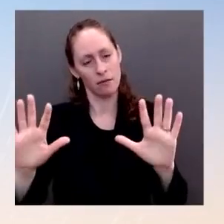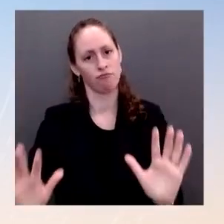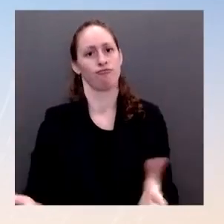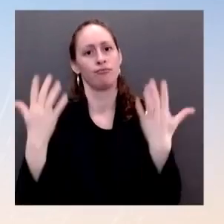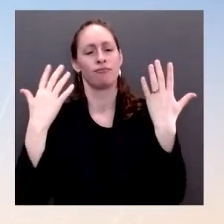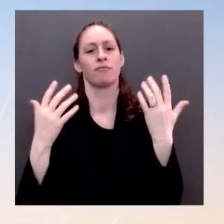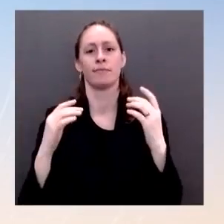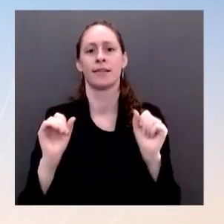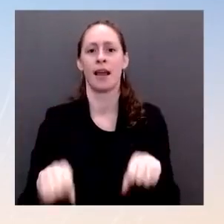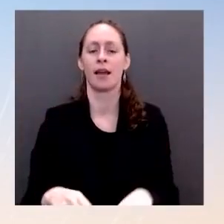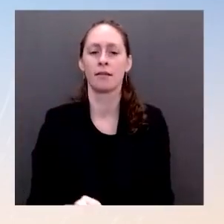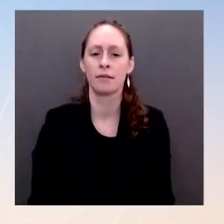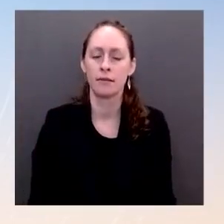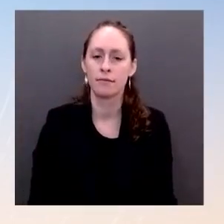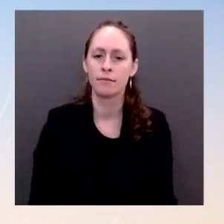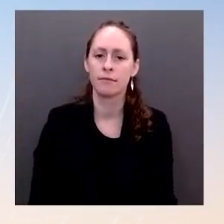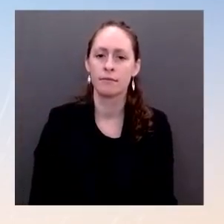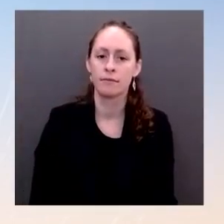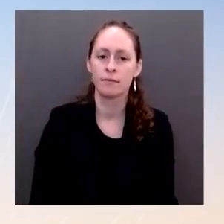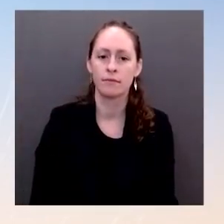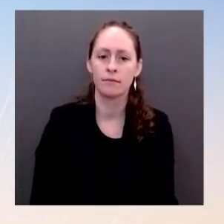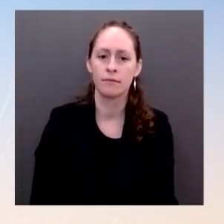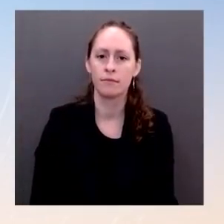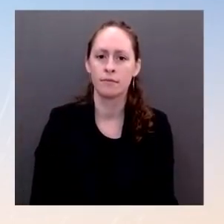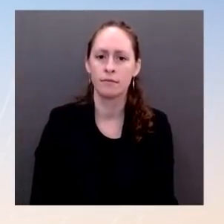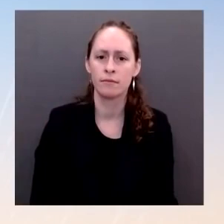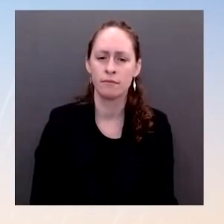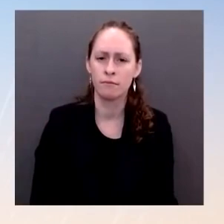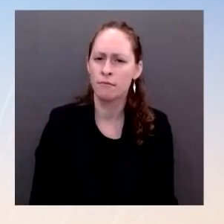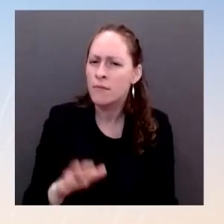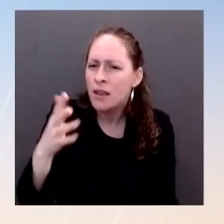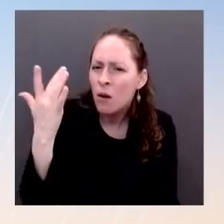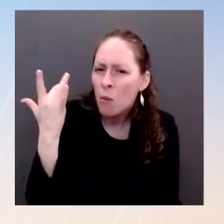I think Speaker Pelosi made clear she wants to move it forward. So we're